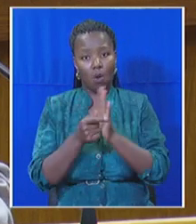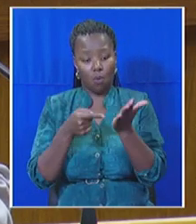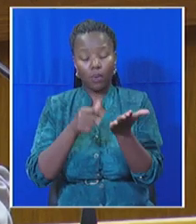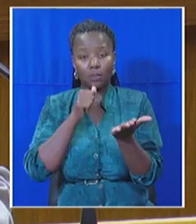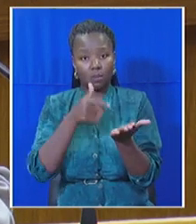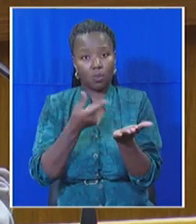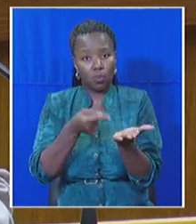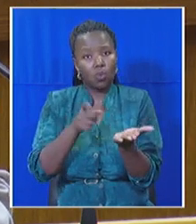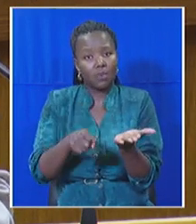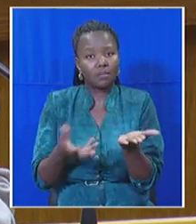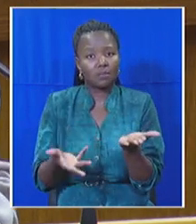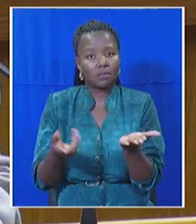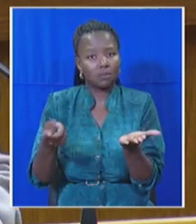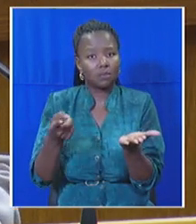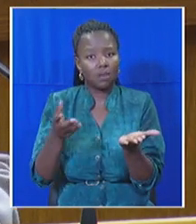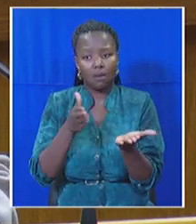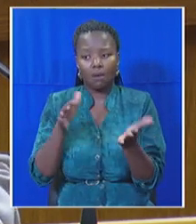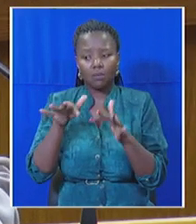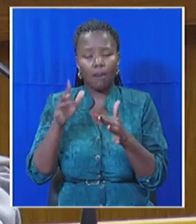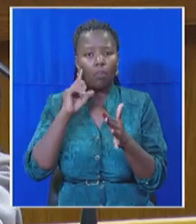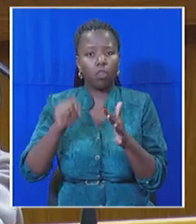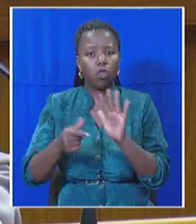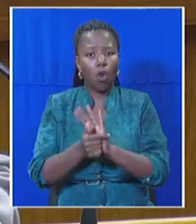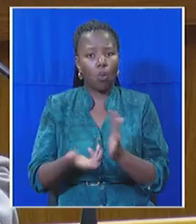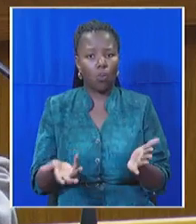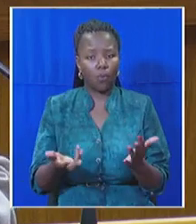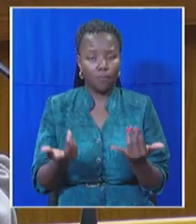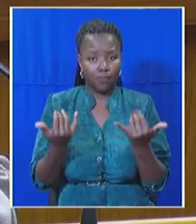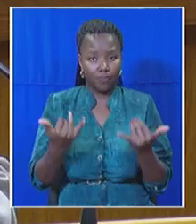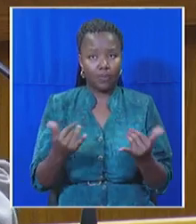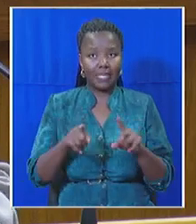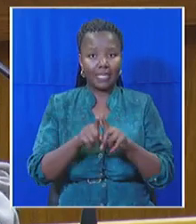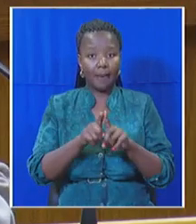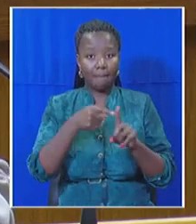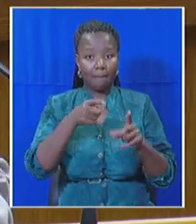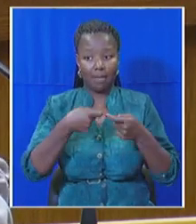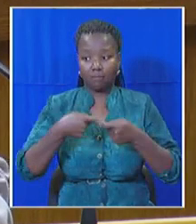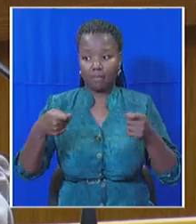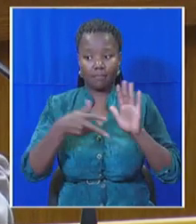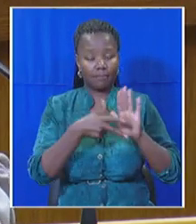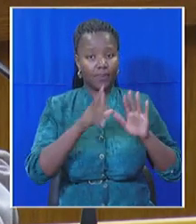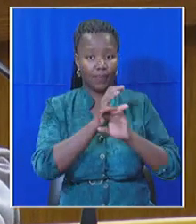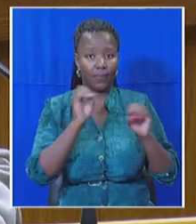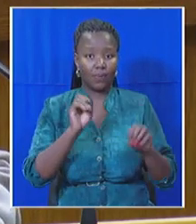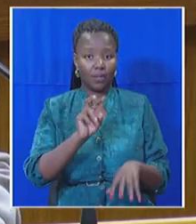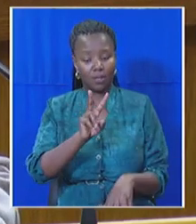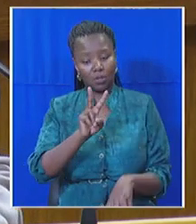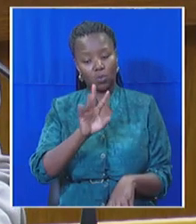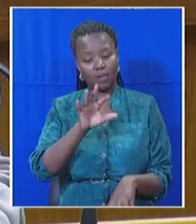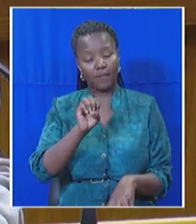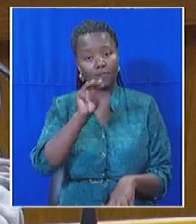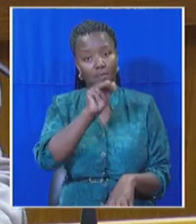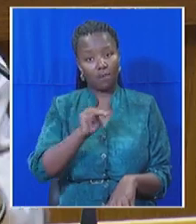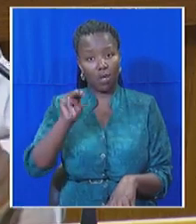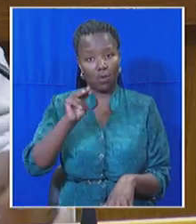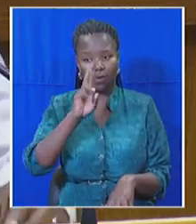prescribed processes not being followed. And finally, the unauthorized expenditure of 215 million. We believe that